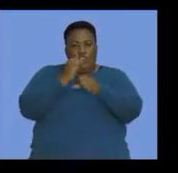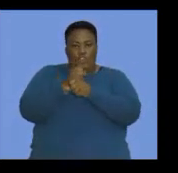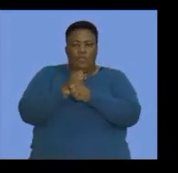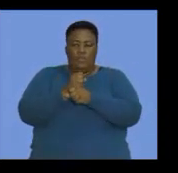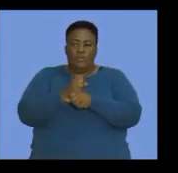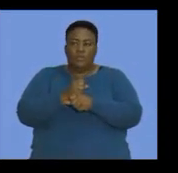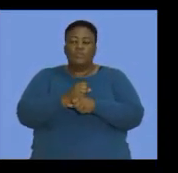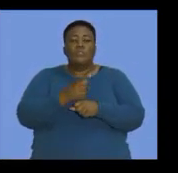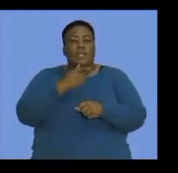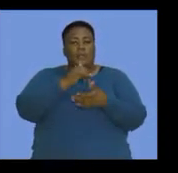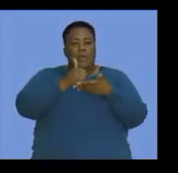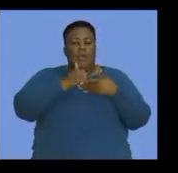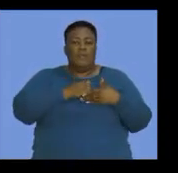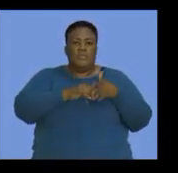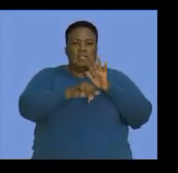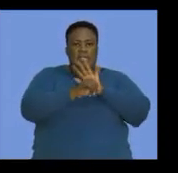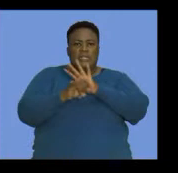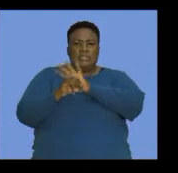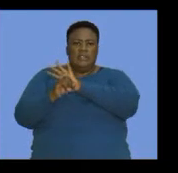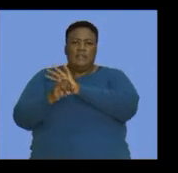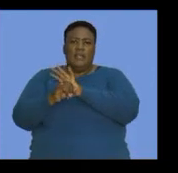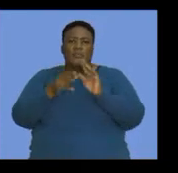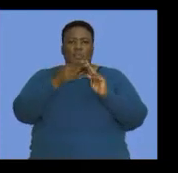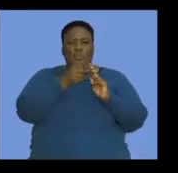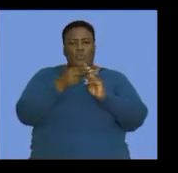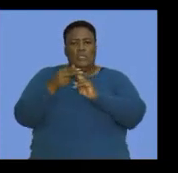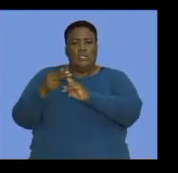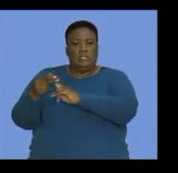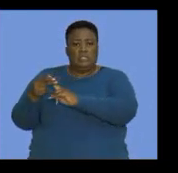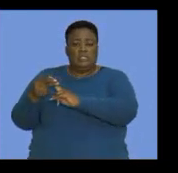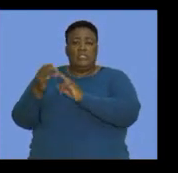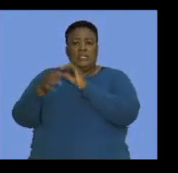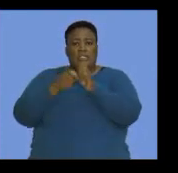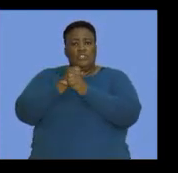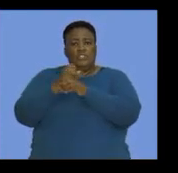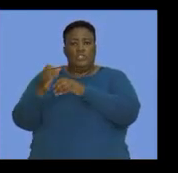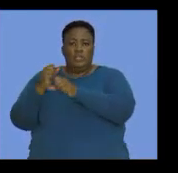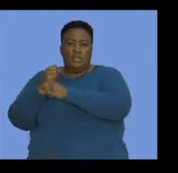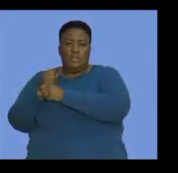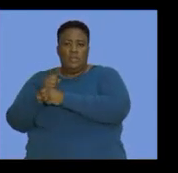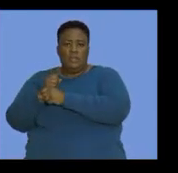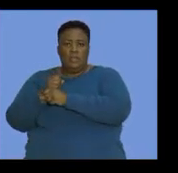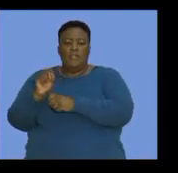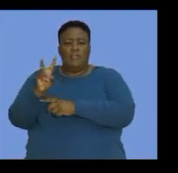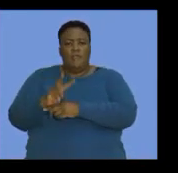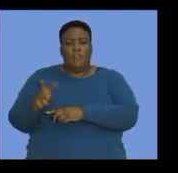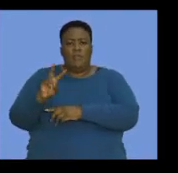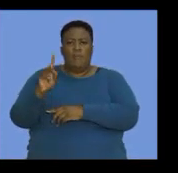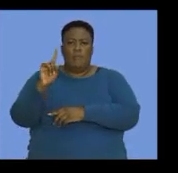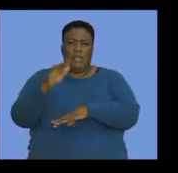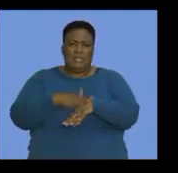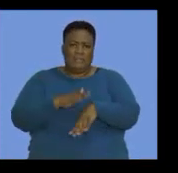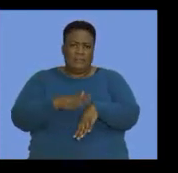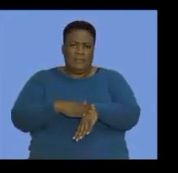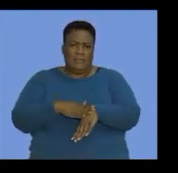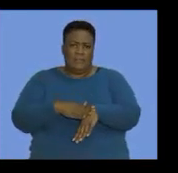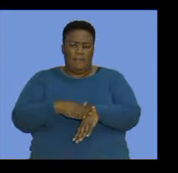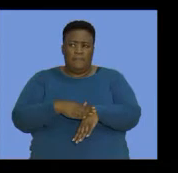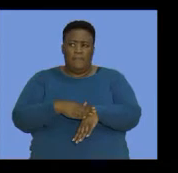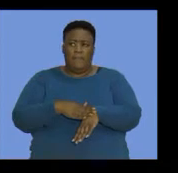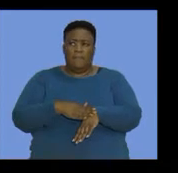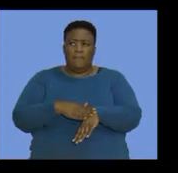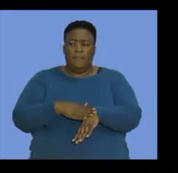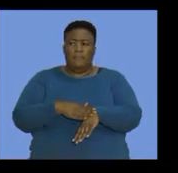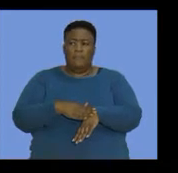years, and that's important for us to identify that the unit is years and the variable is time.